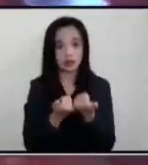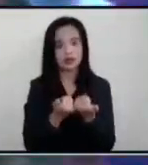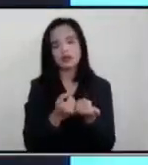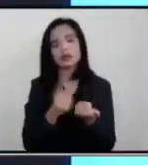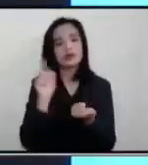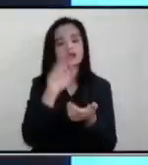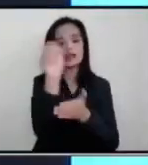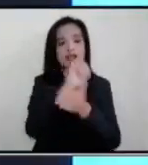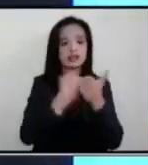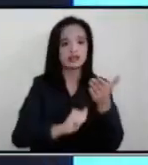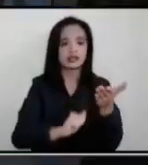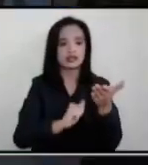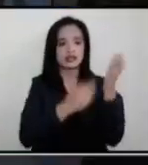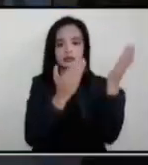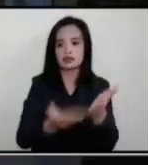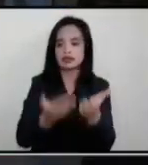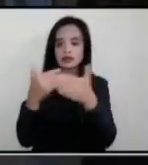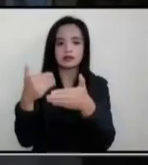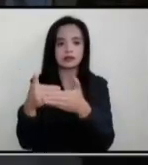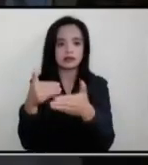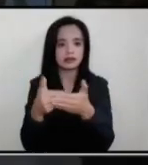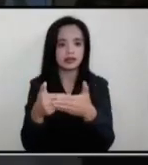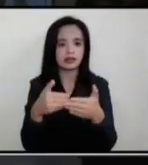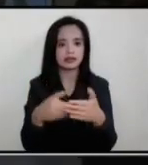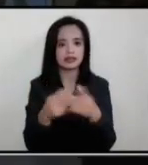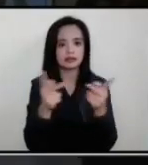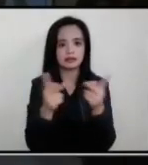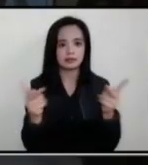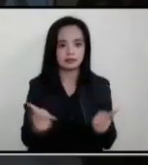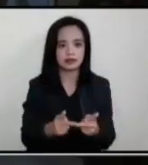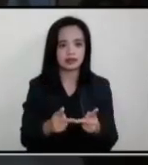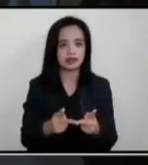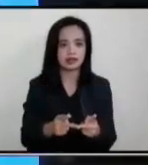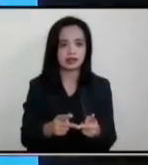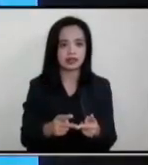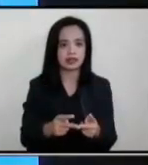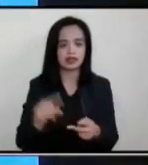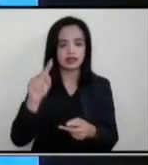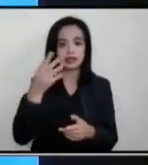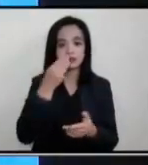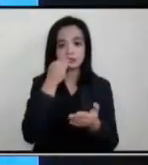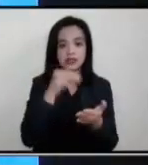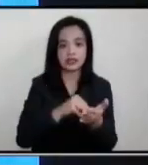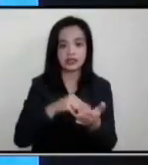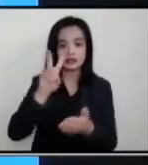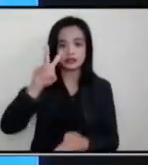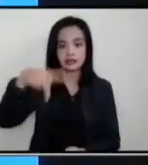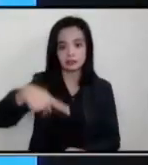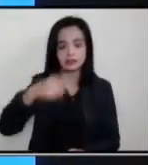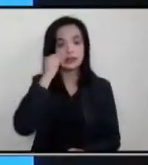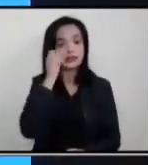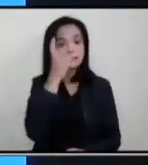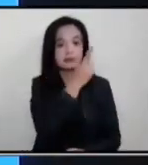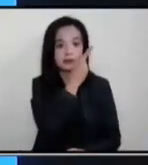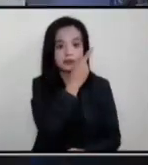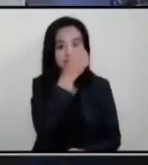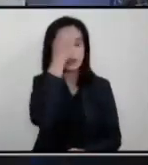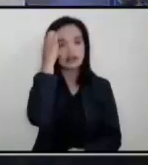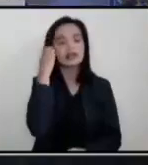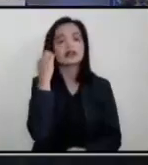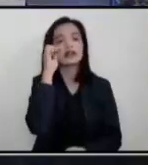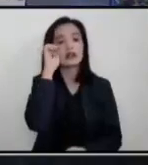na nalalapit sa kanila. Nagbigay rin ng paunang mensahe si Vice Presidente Sara Duterte bilang suporta sa